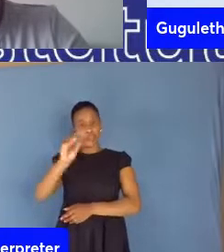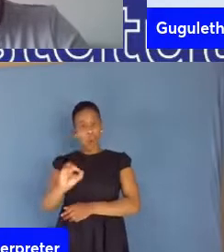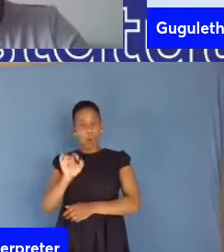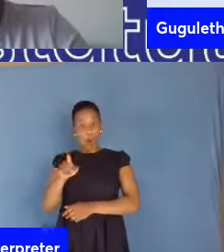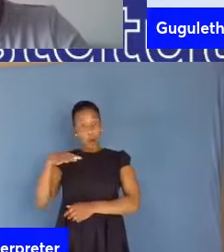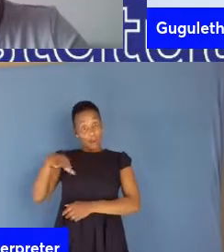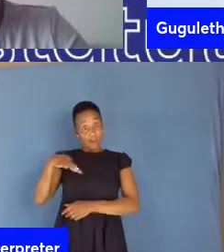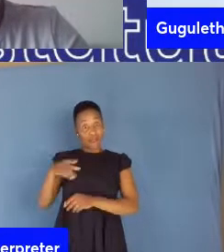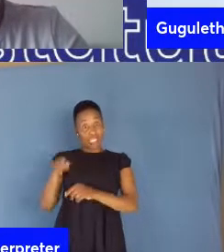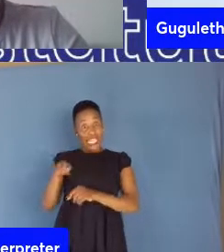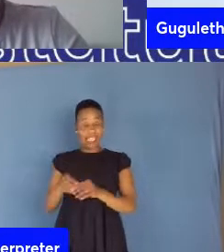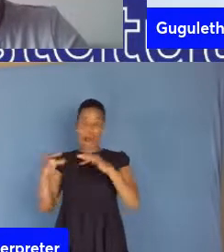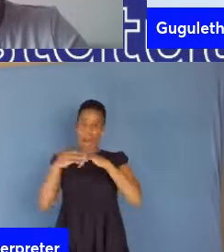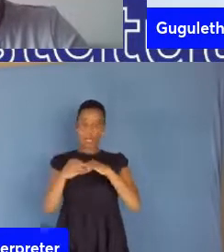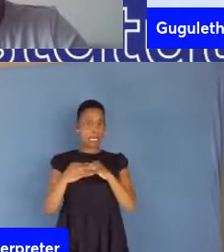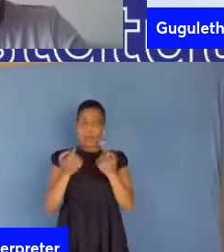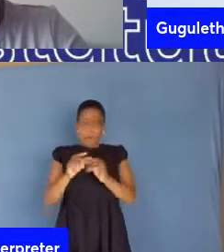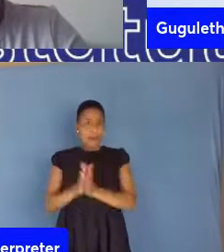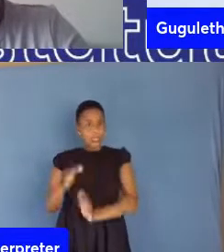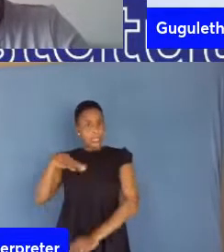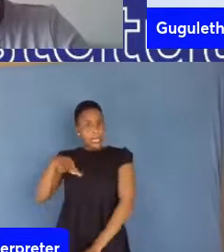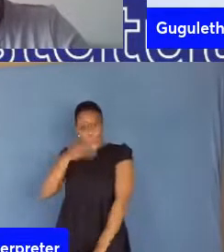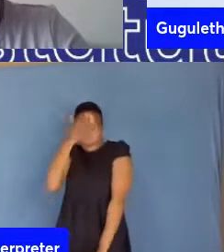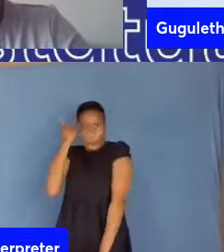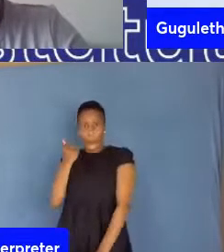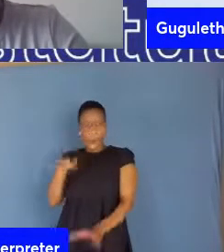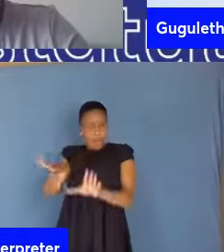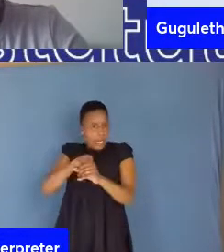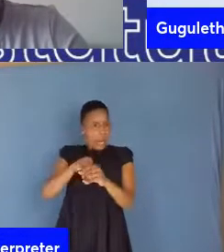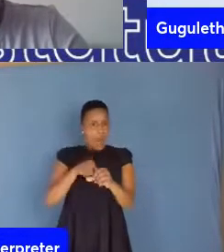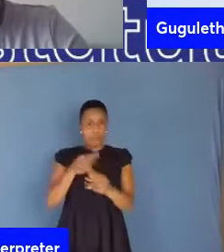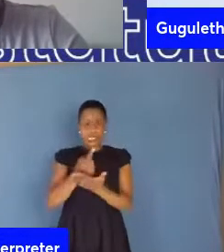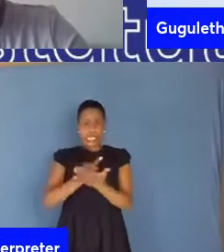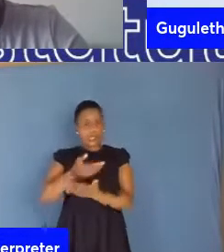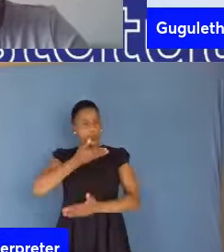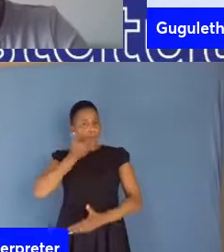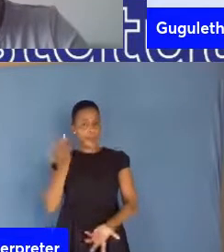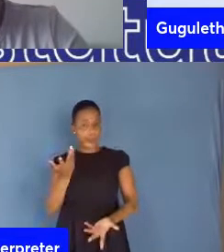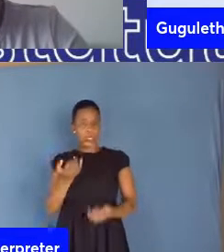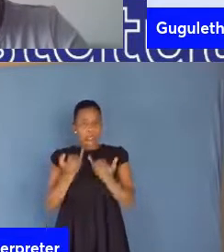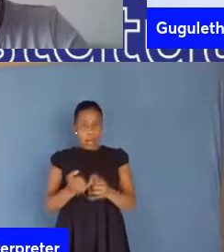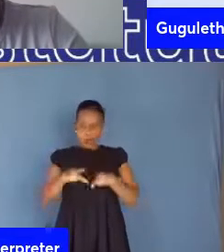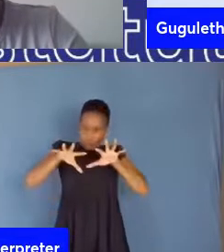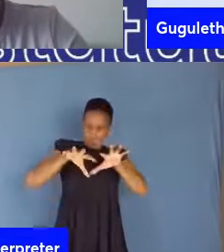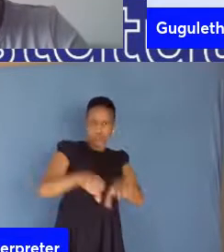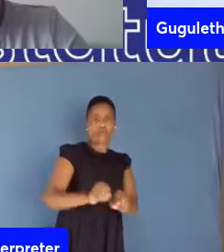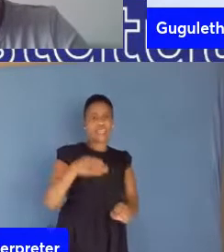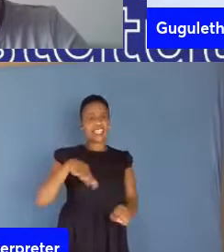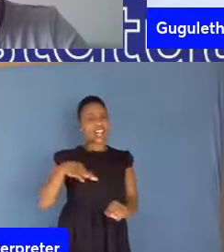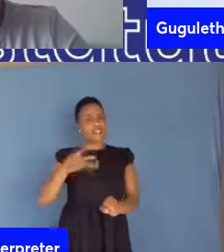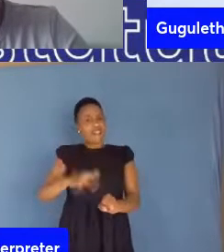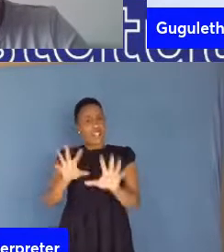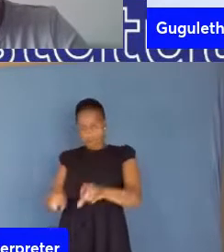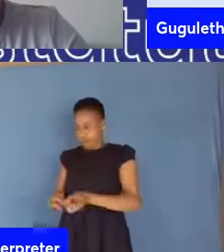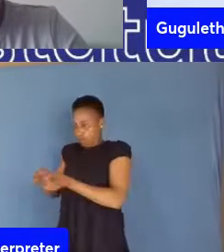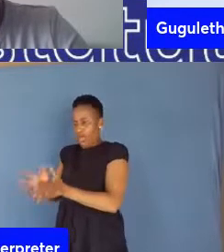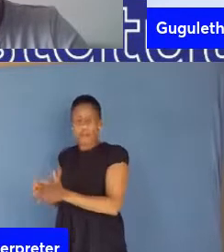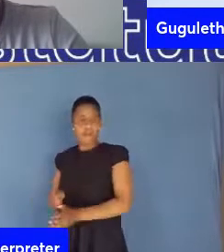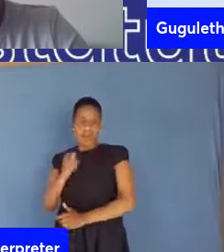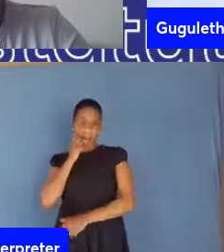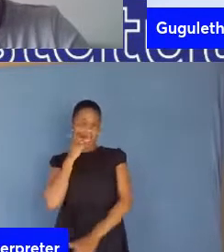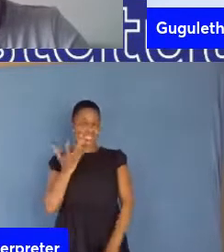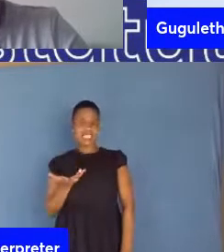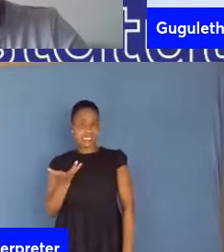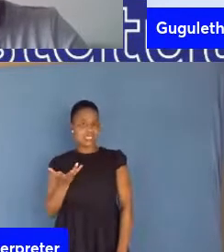girl even being part of that equation. So part of the difficulty that you're going to have with men seeing a problem with having sex